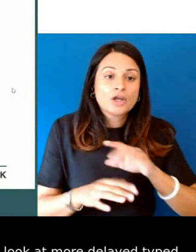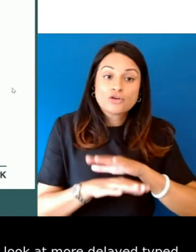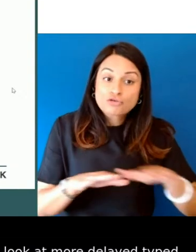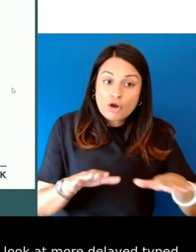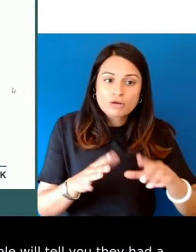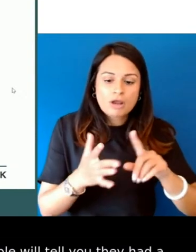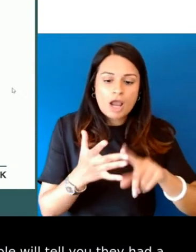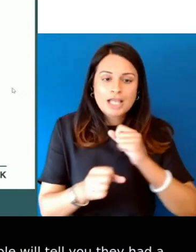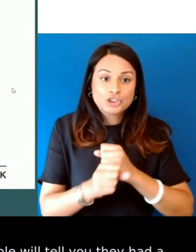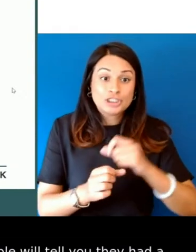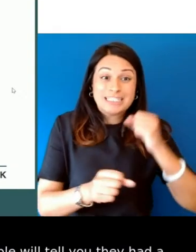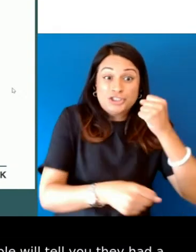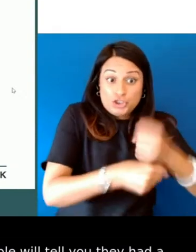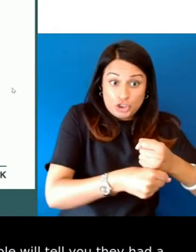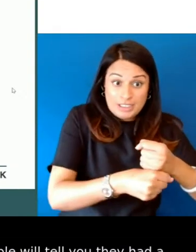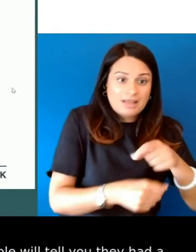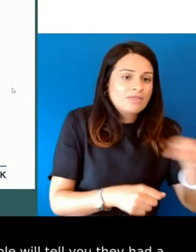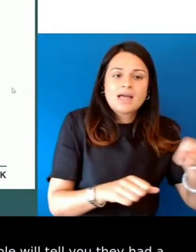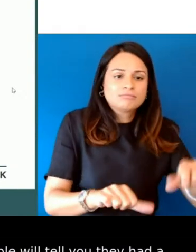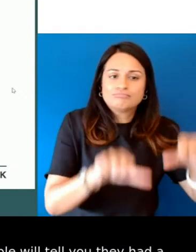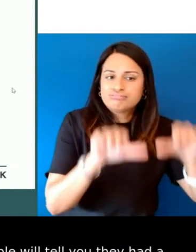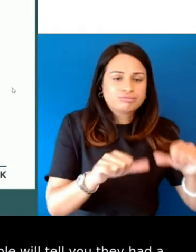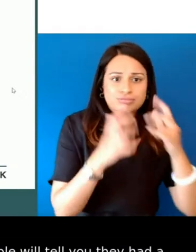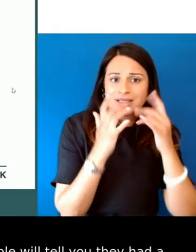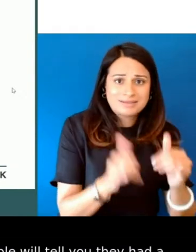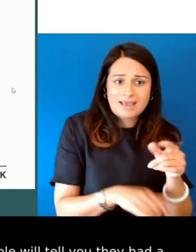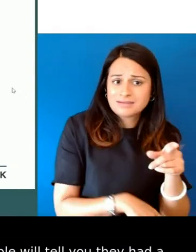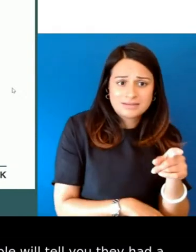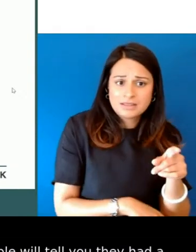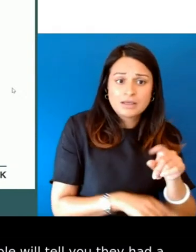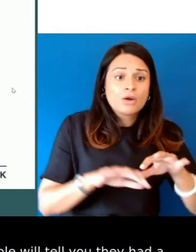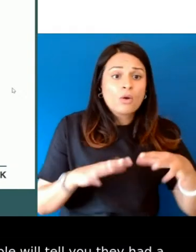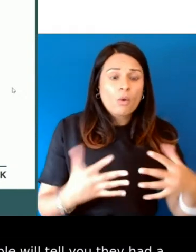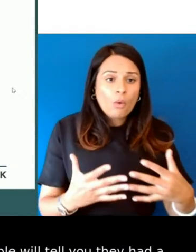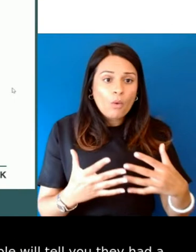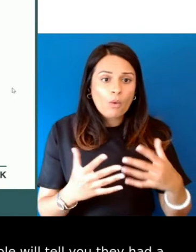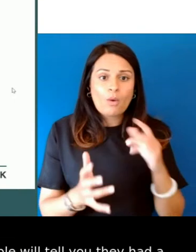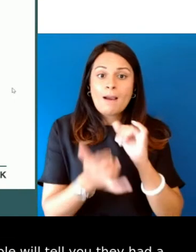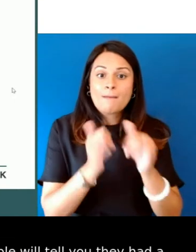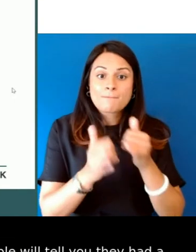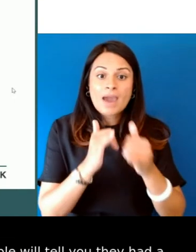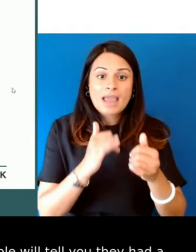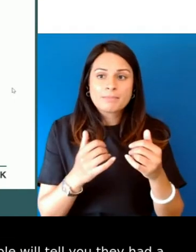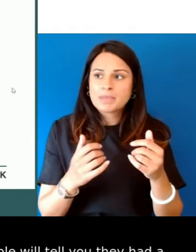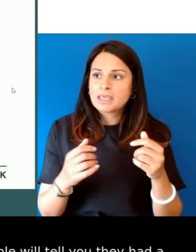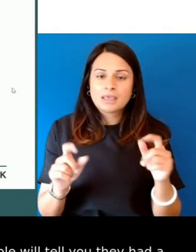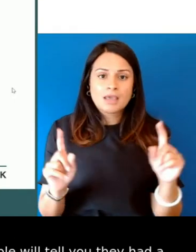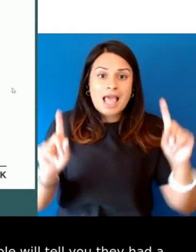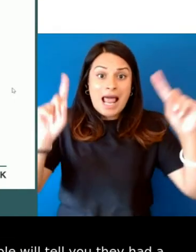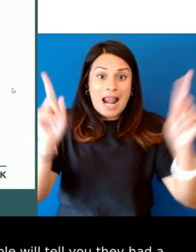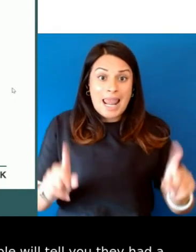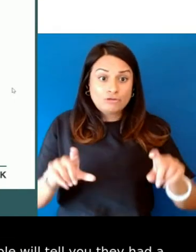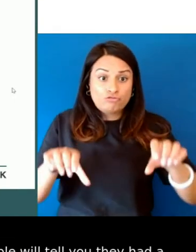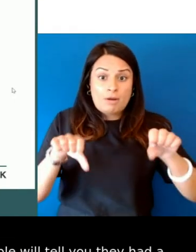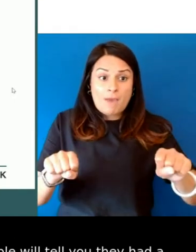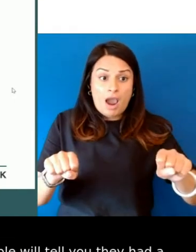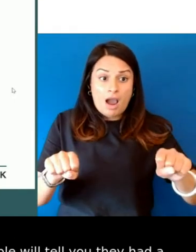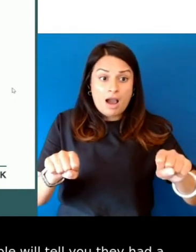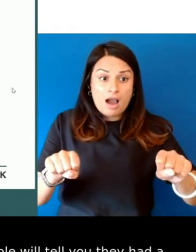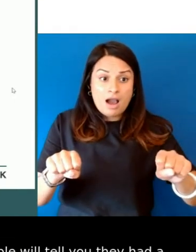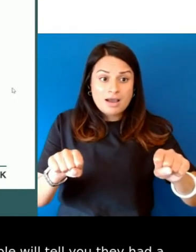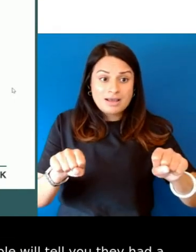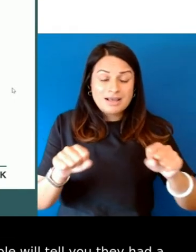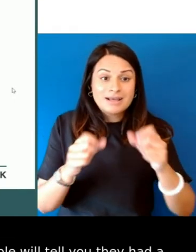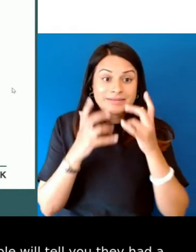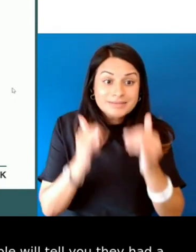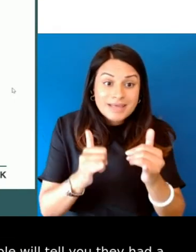a validated test or they might do crazy things like hold on to bars electric bars and have things tested and essentially what they